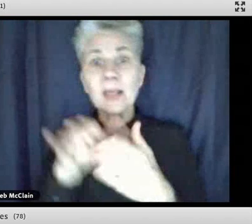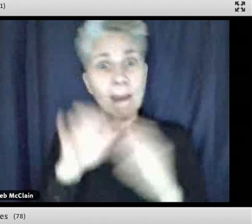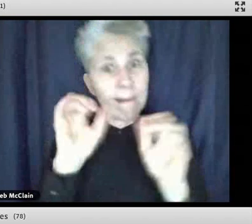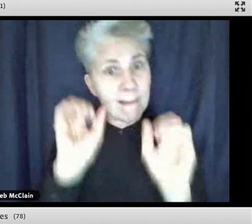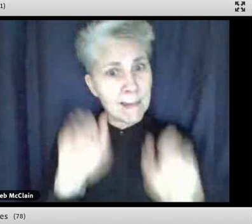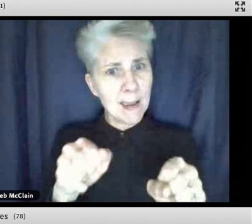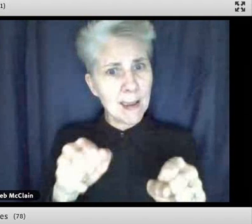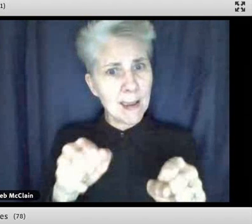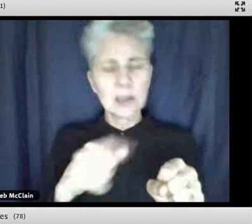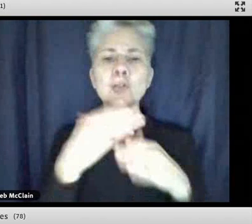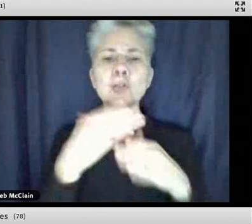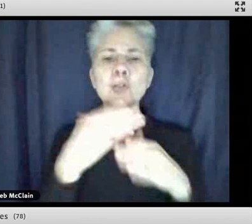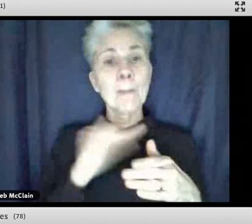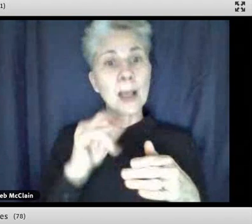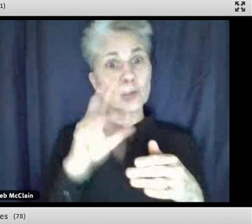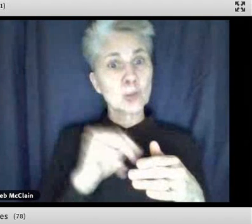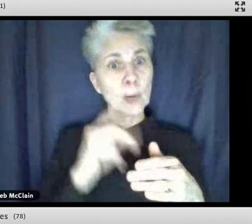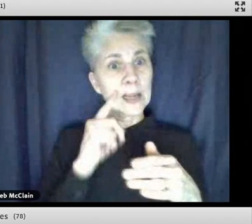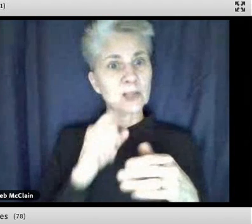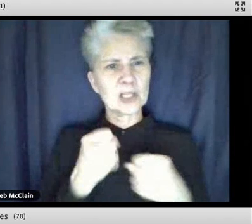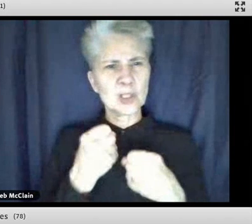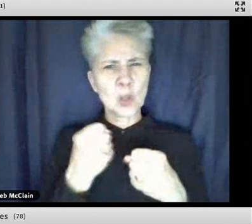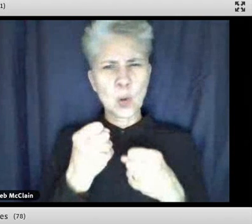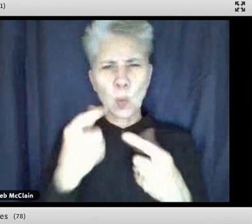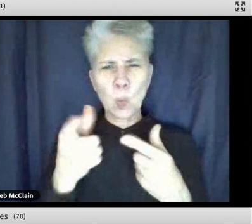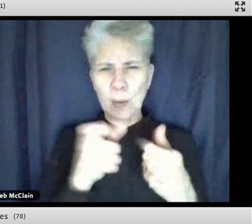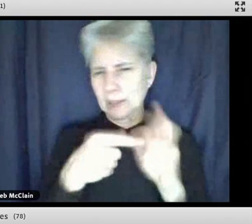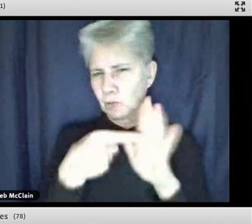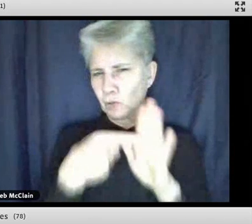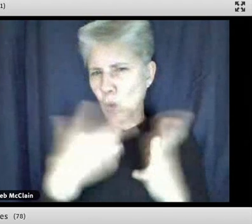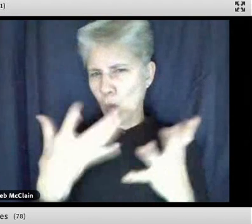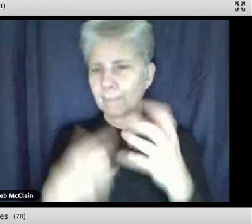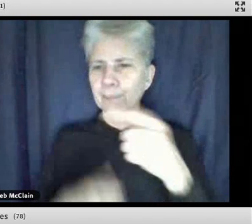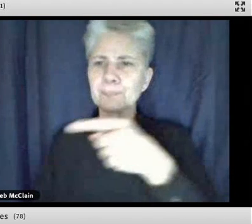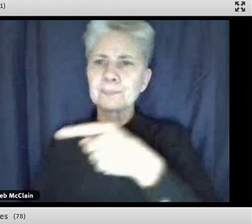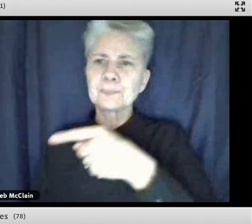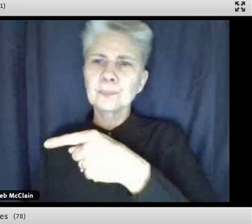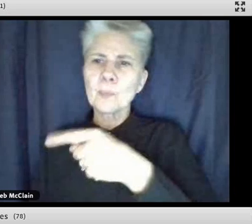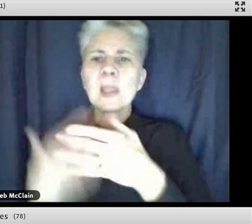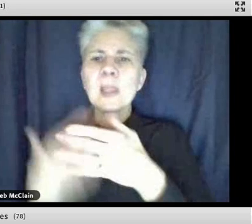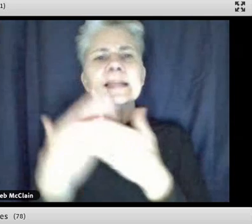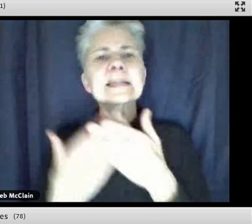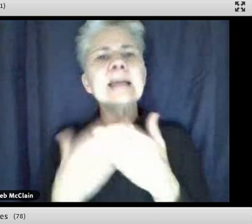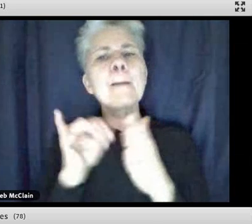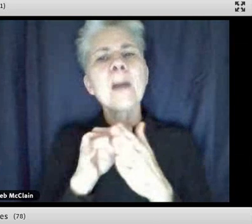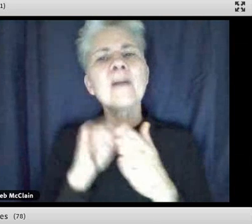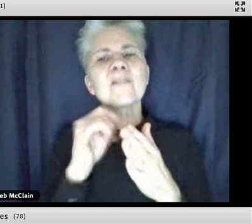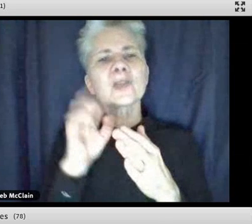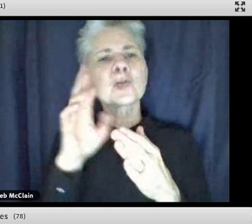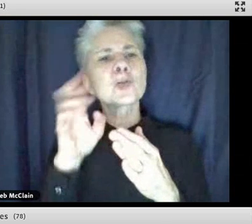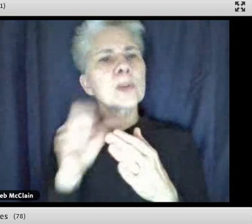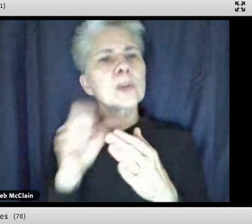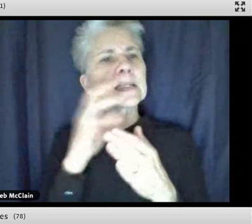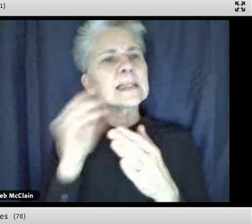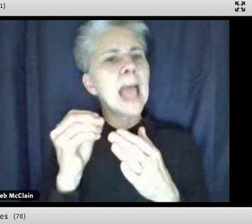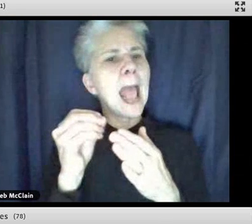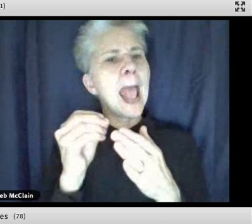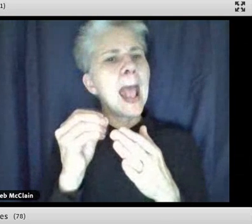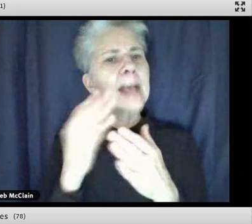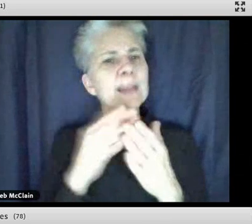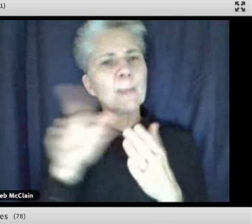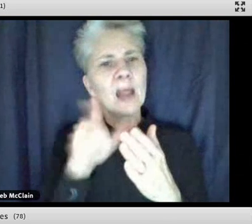share my screen and just kind of quickly show you um, some of the sources, and then these are some of the